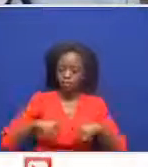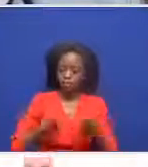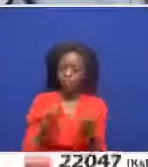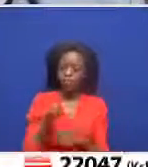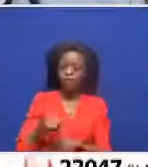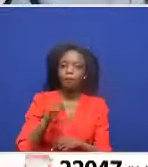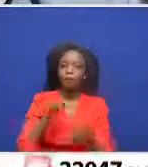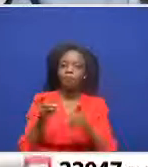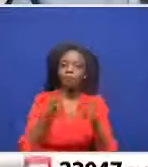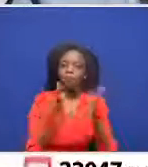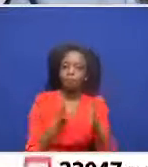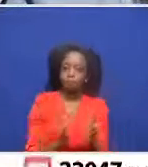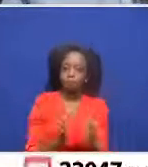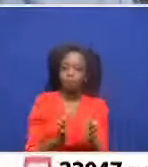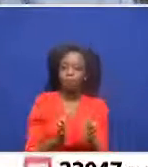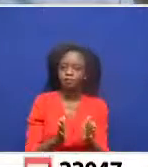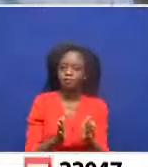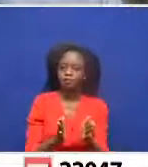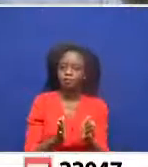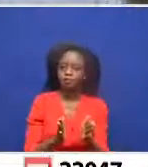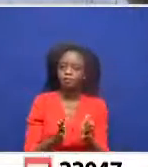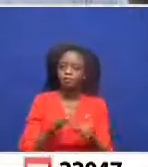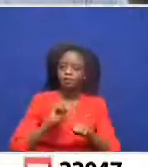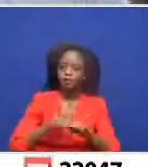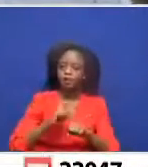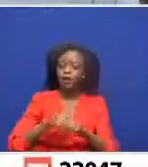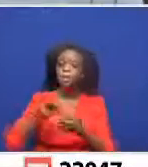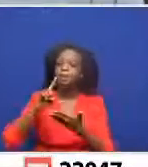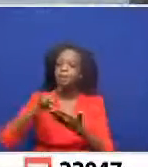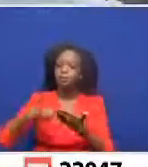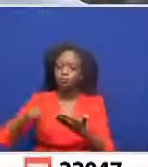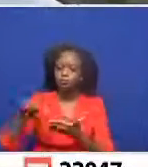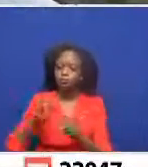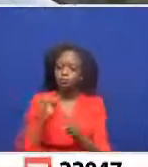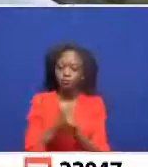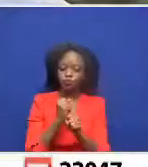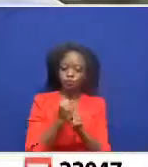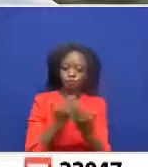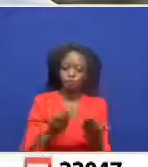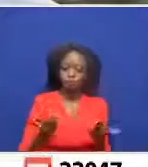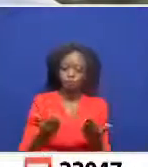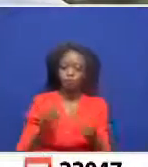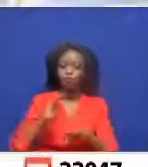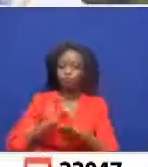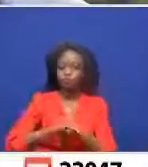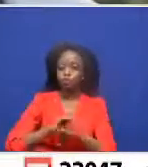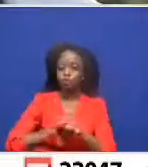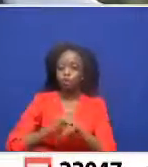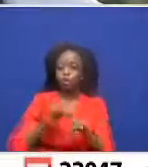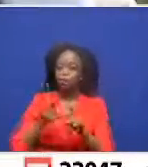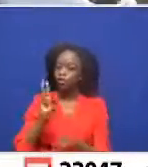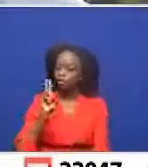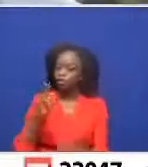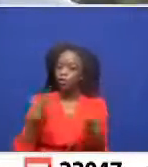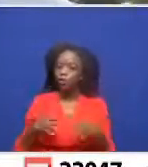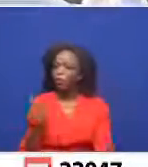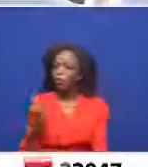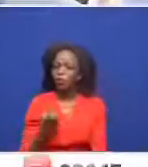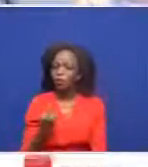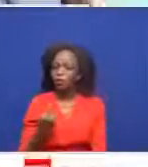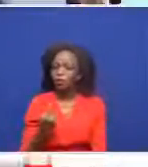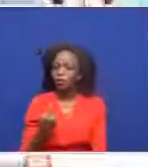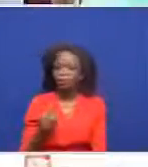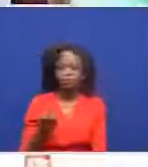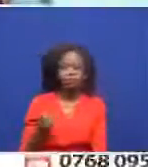wameketi chini, tusikie wanapitisha, wanaweza fanya kitu, ni vizuri. Lakini wawili, tunashindwa